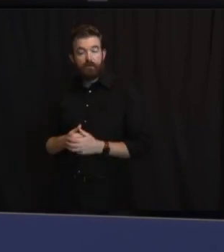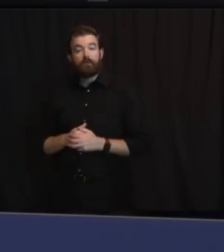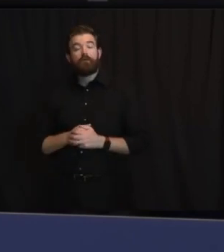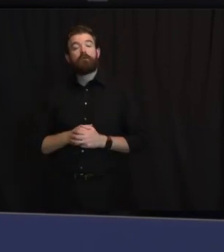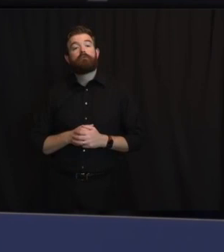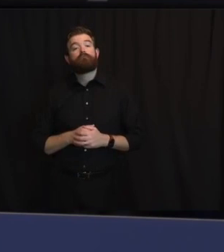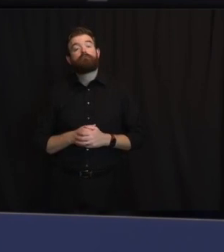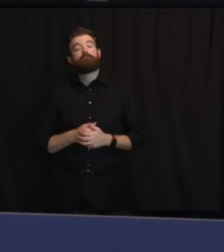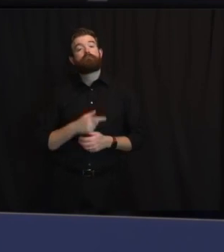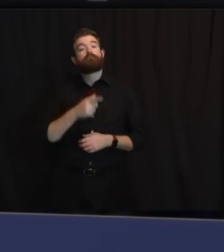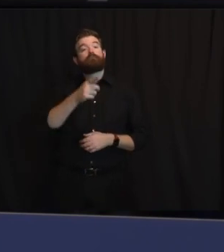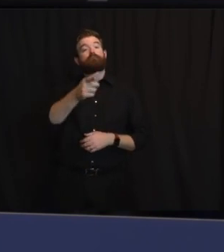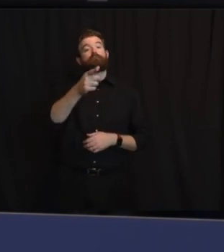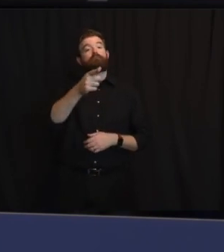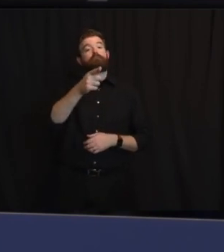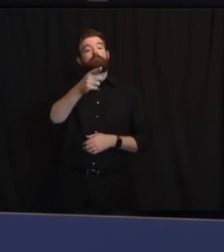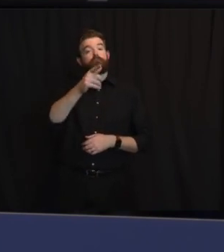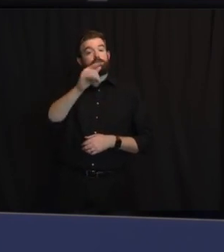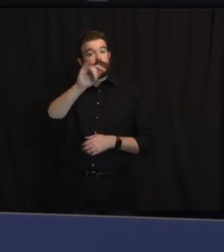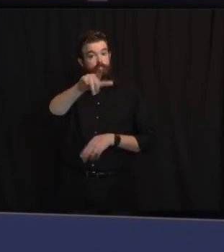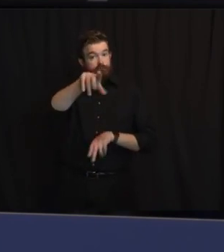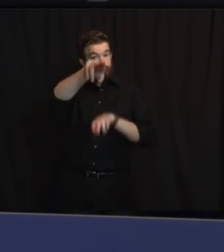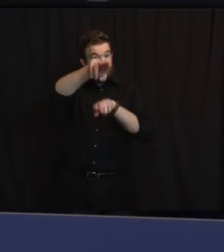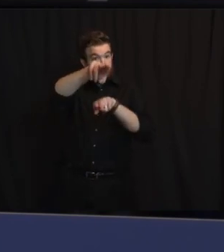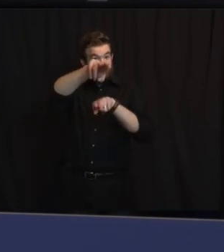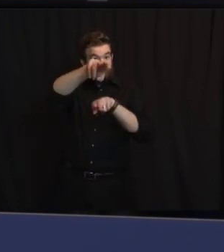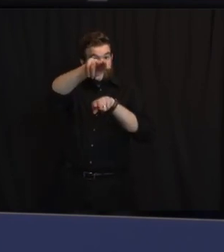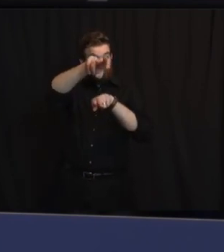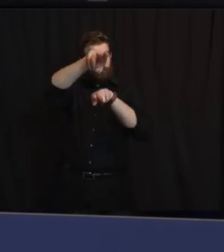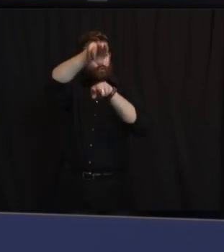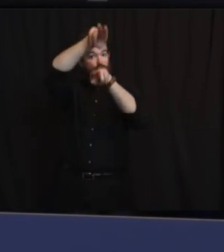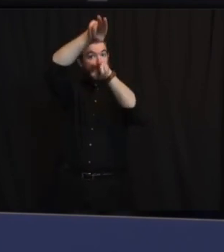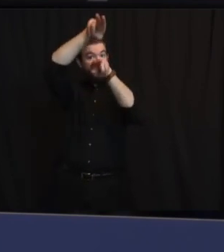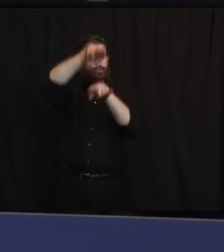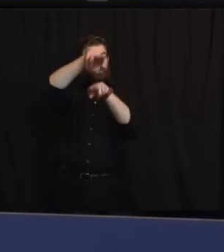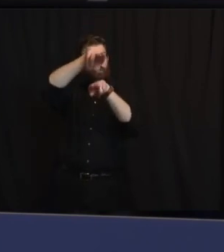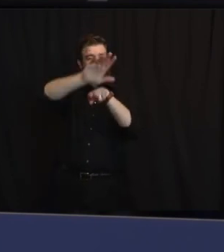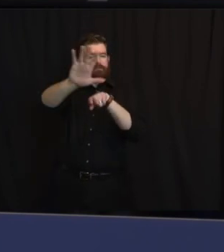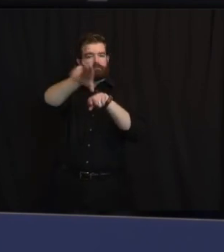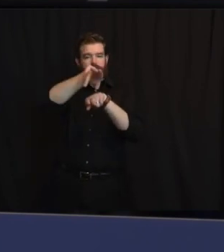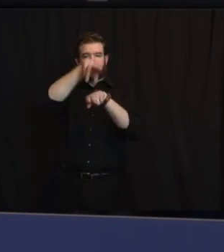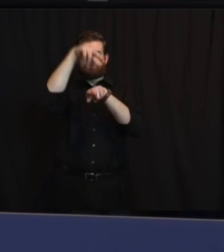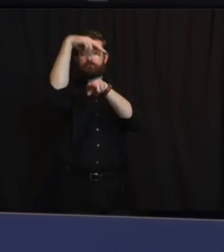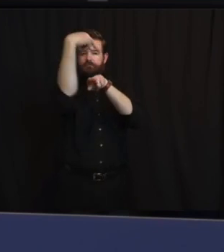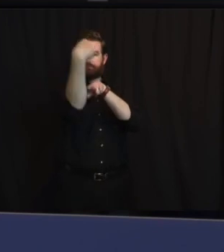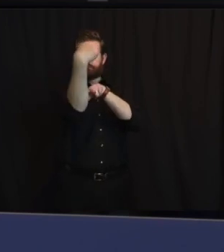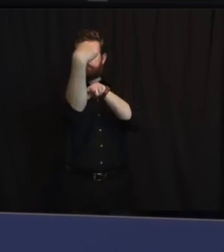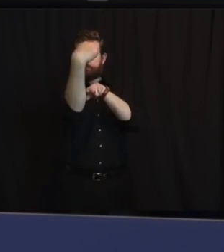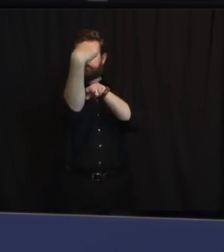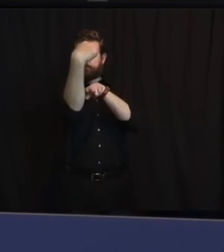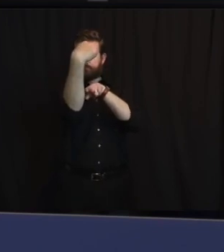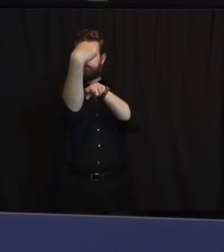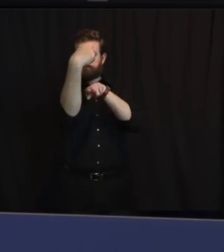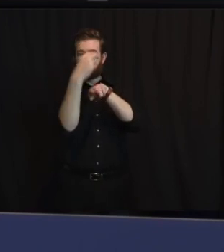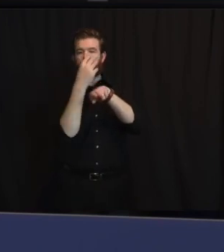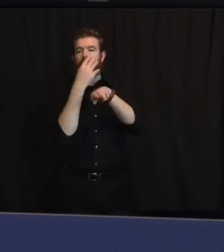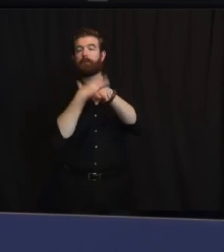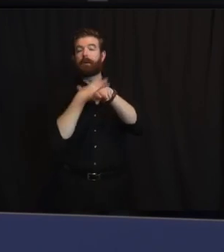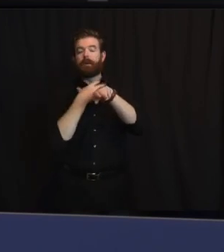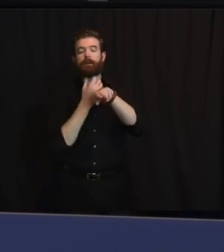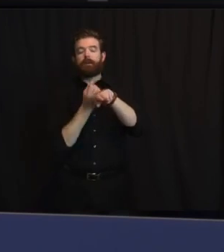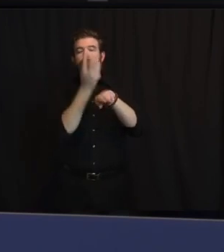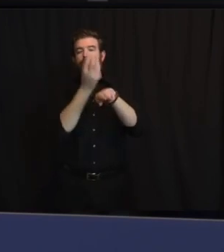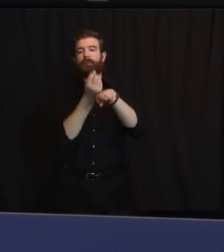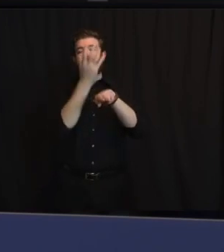adequate ventilation within the sleeping quarters. So moving on to my daily report, as the governor shared, our hospitals